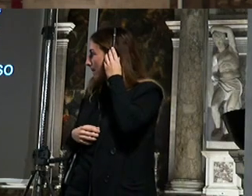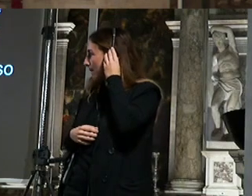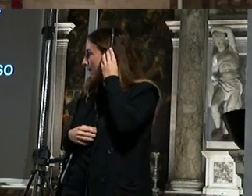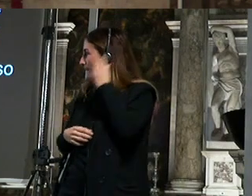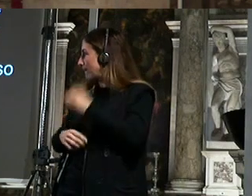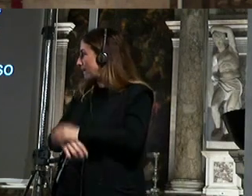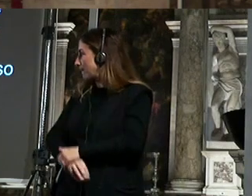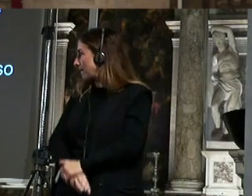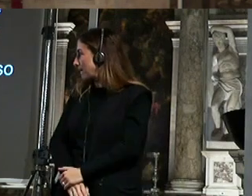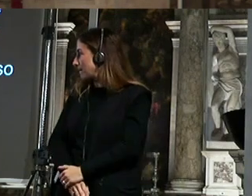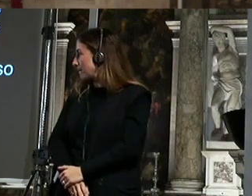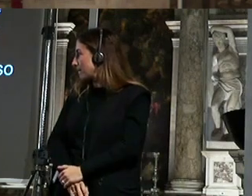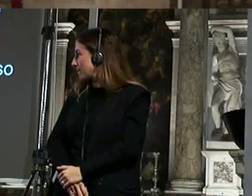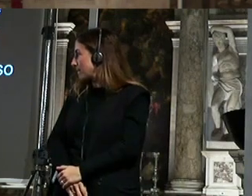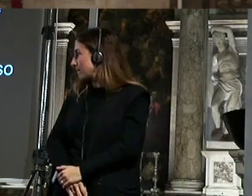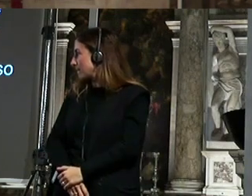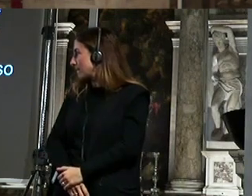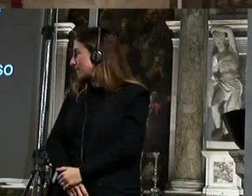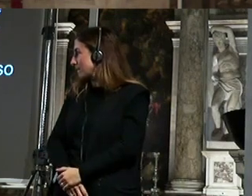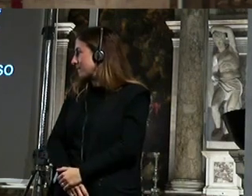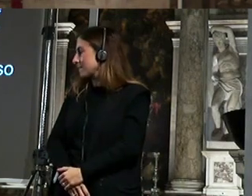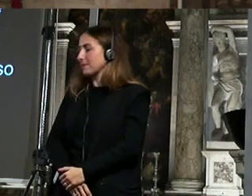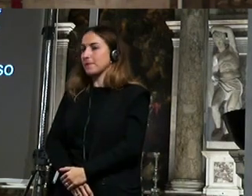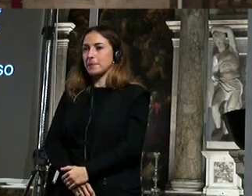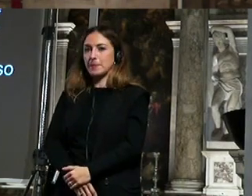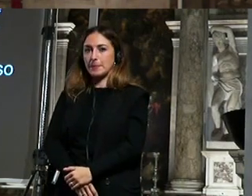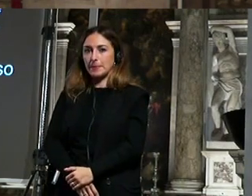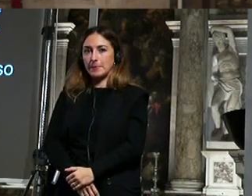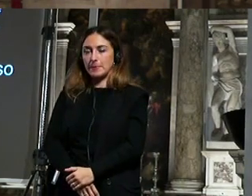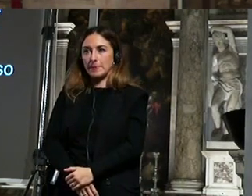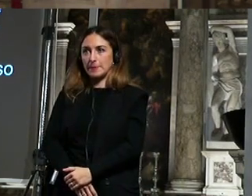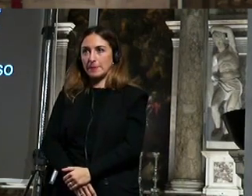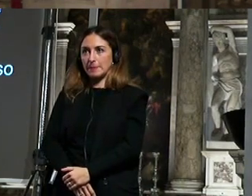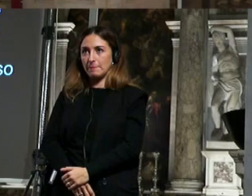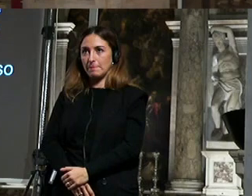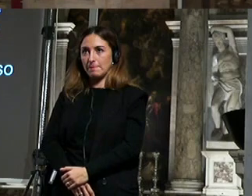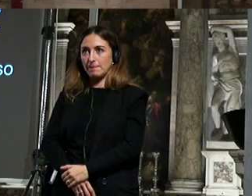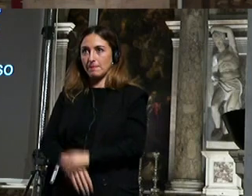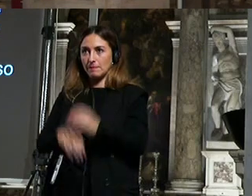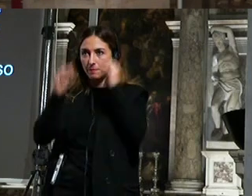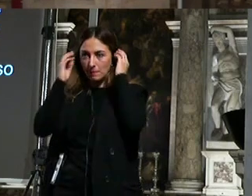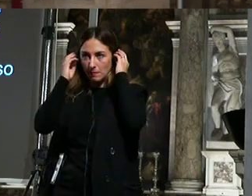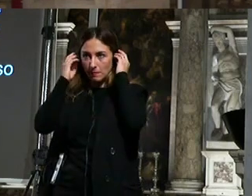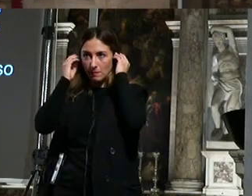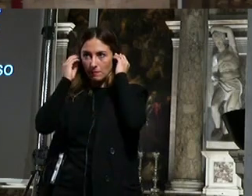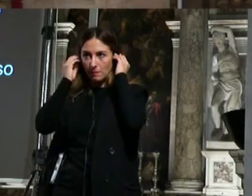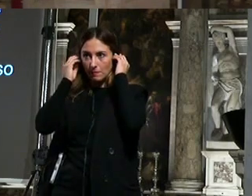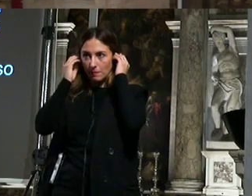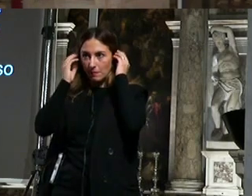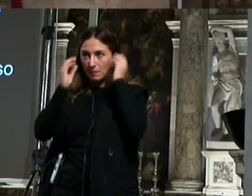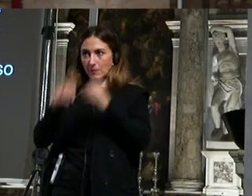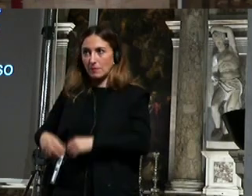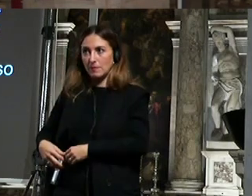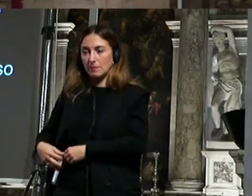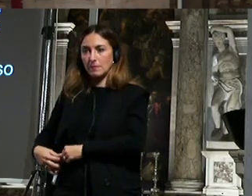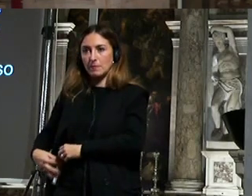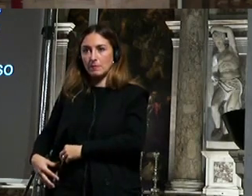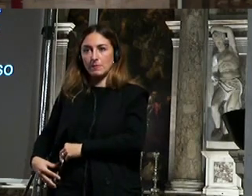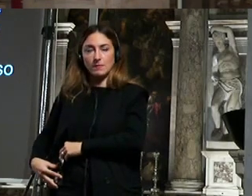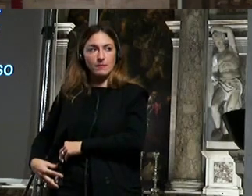Okay. First of all, let me say hello and to say thank you for having